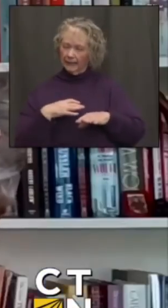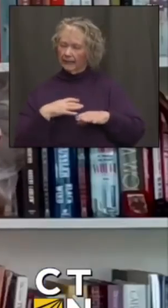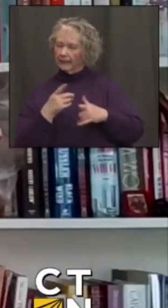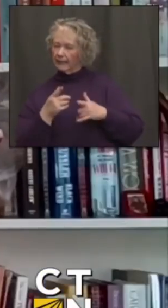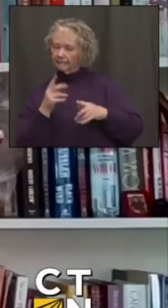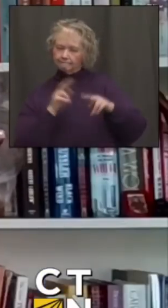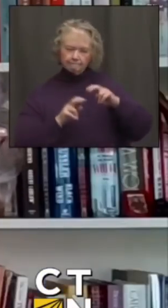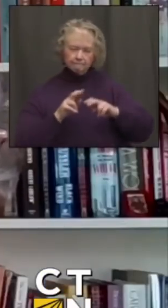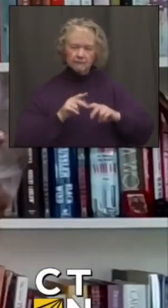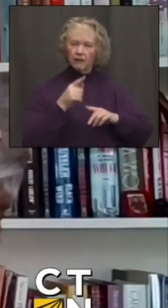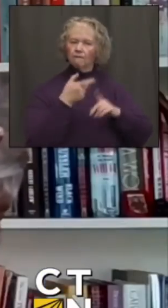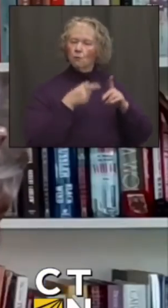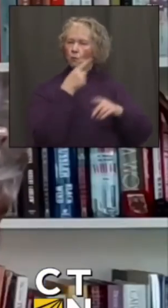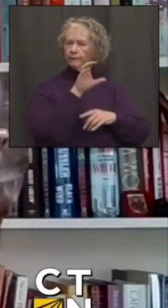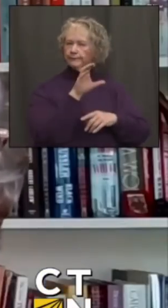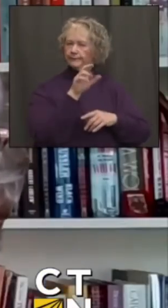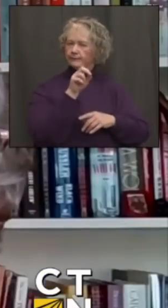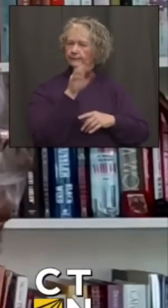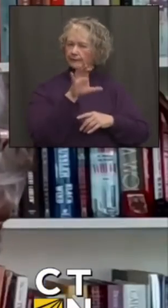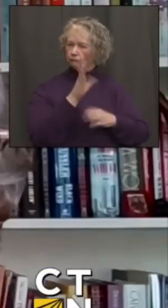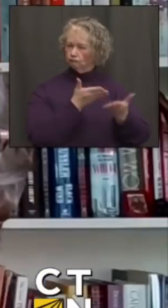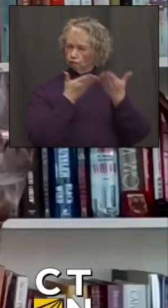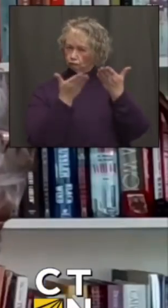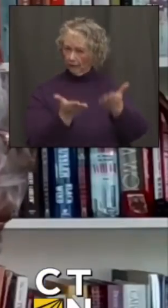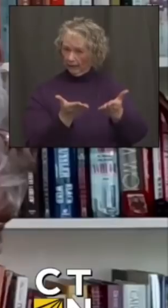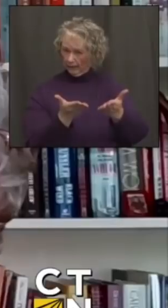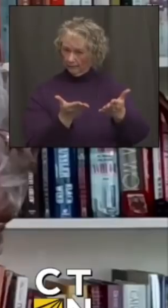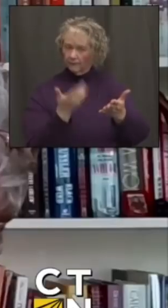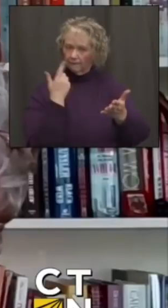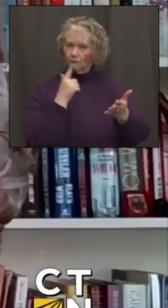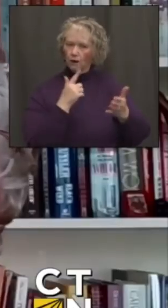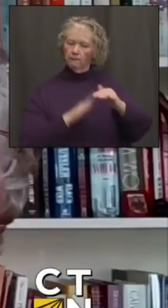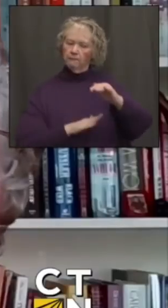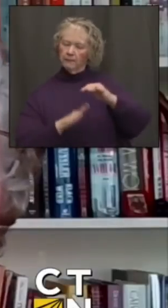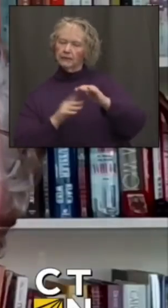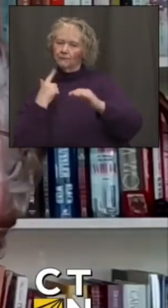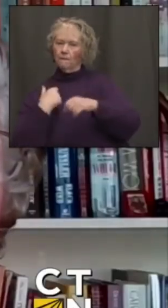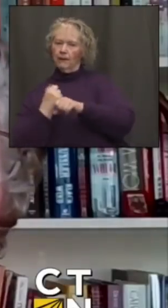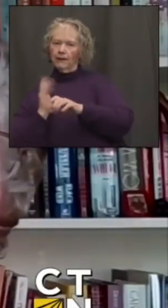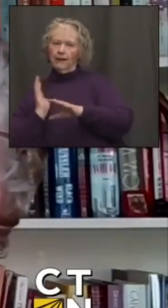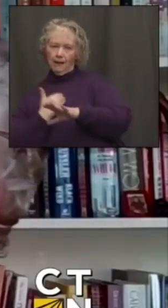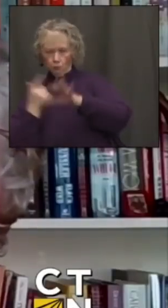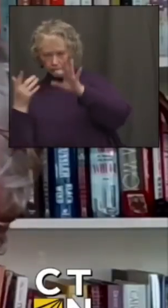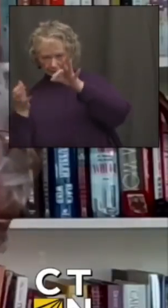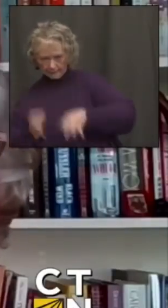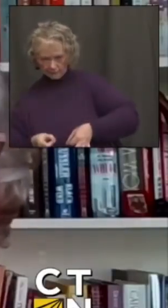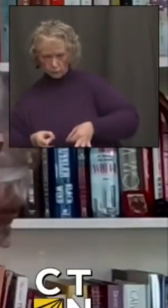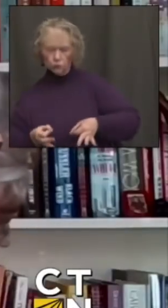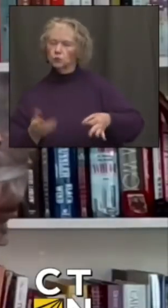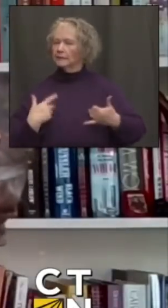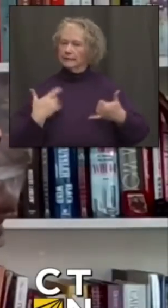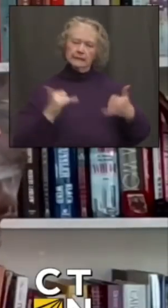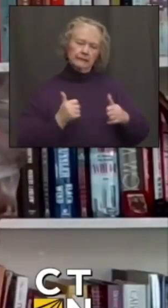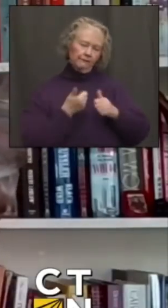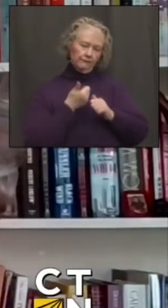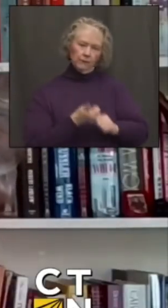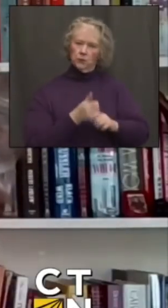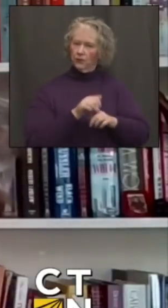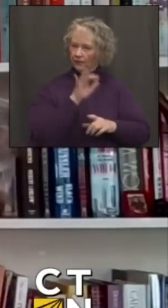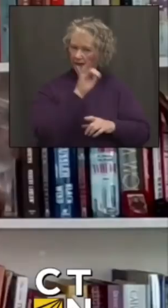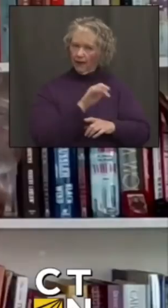and we'll be generally, again, as they have recommended, relying on the work that was done by the